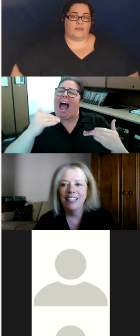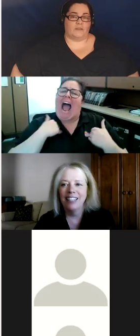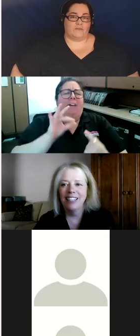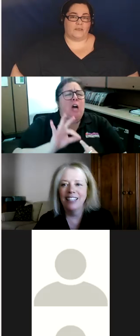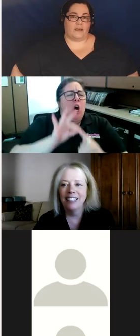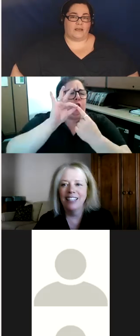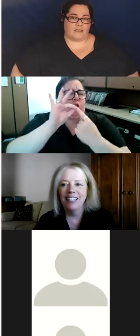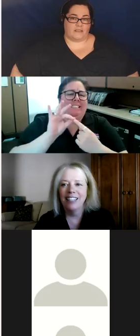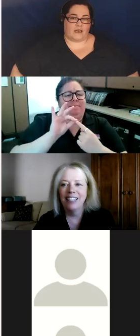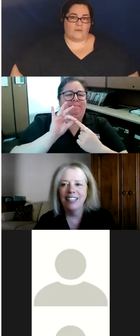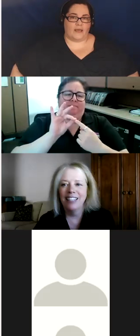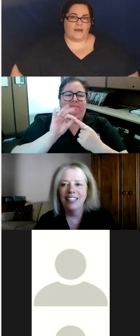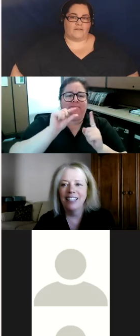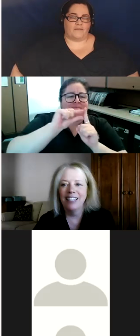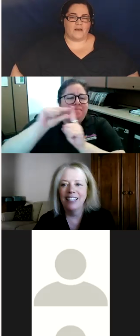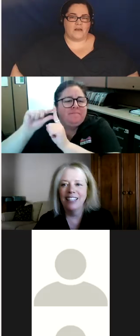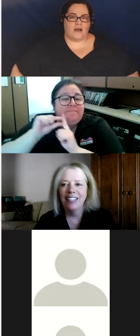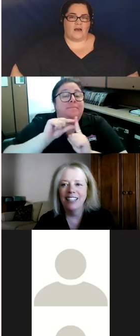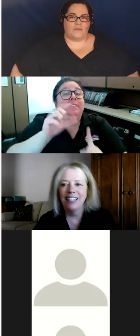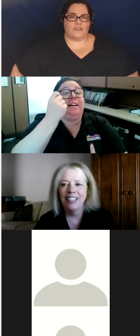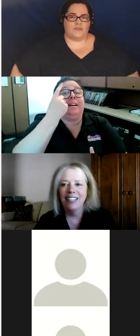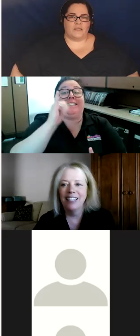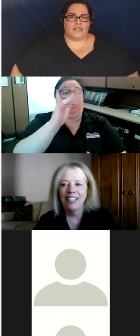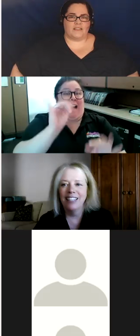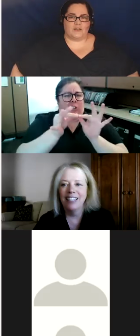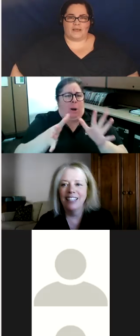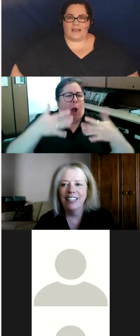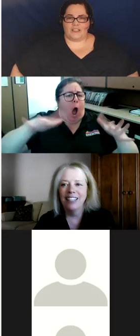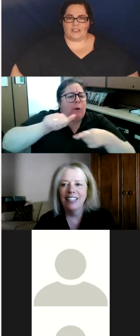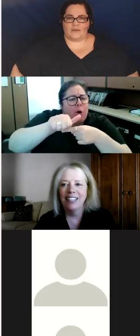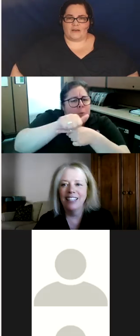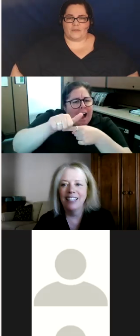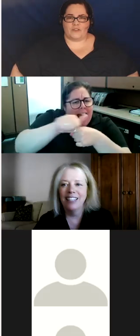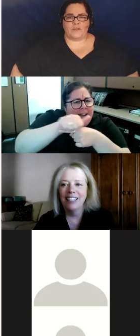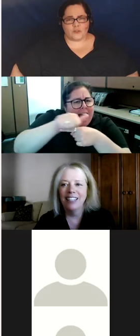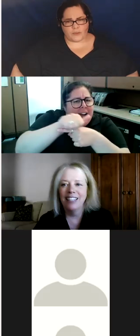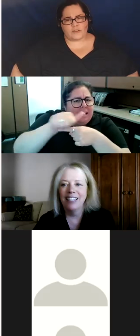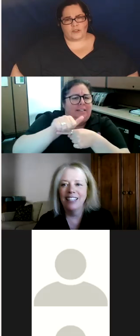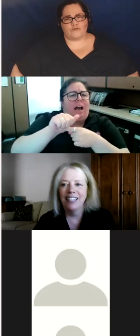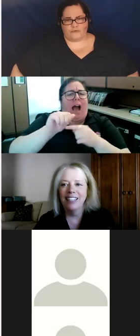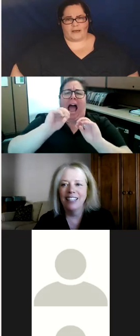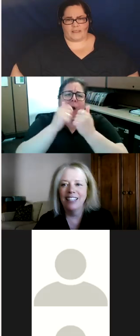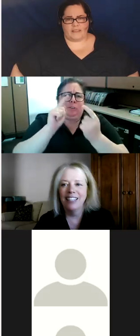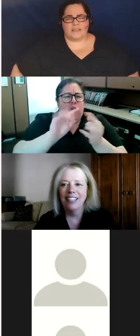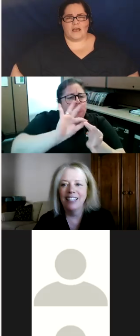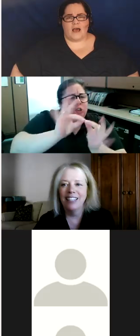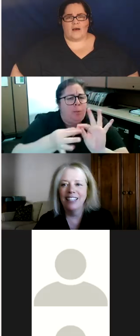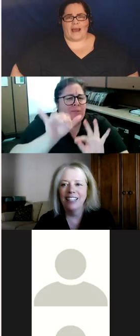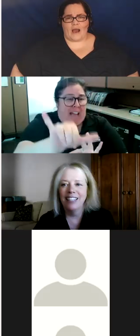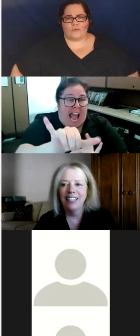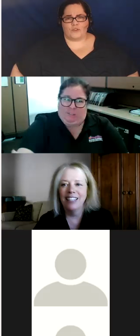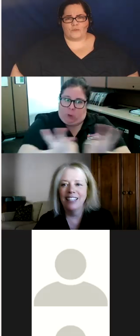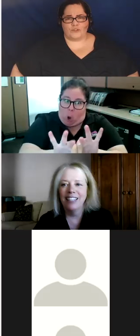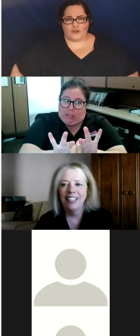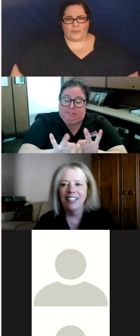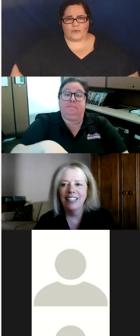written language, but ASL is not. We have, there's unique terminology and grammar. So interpreters are trained